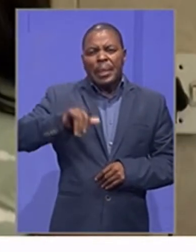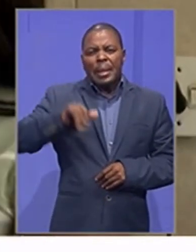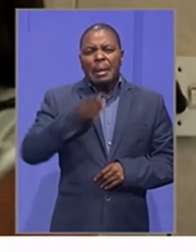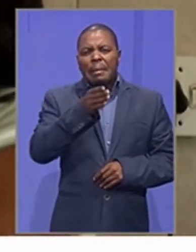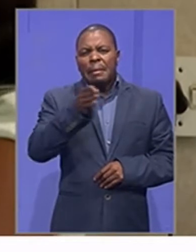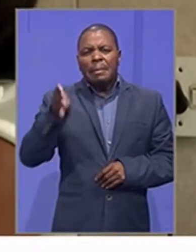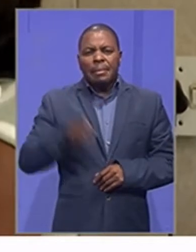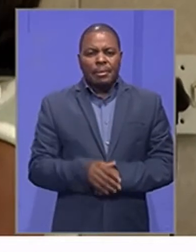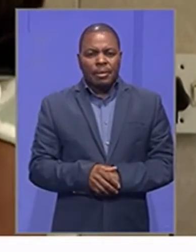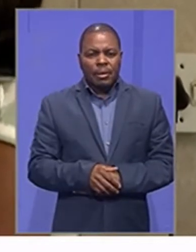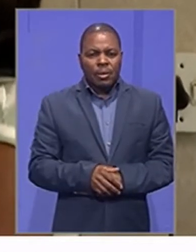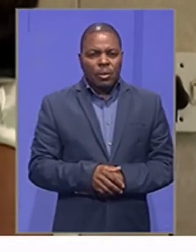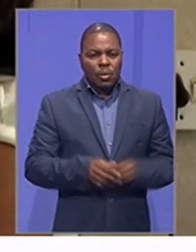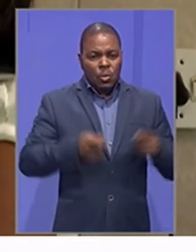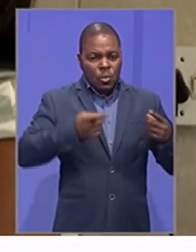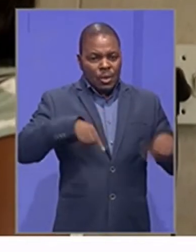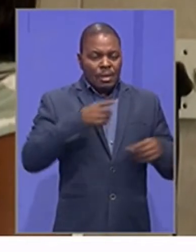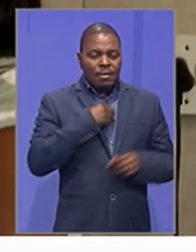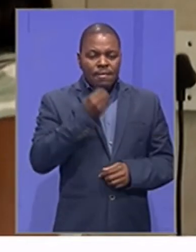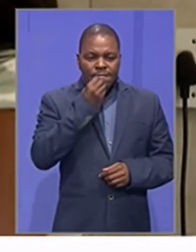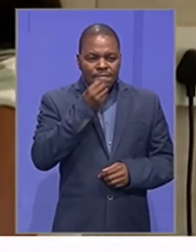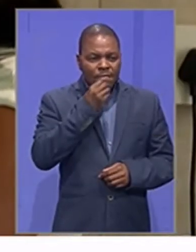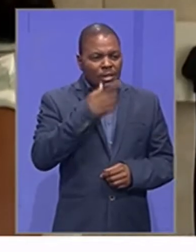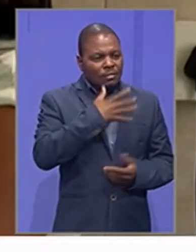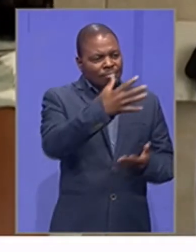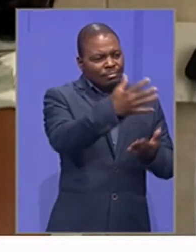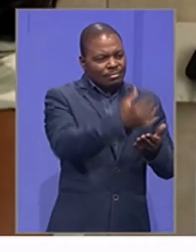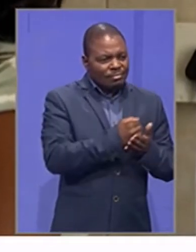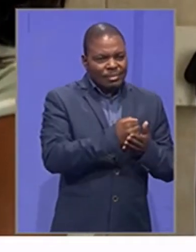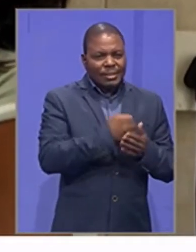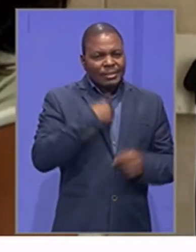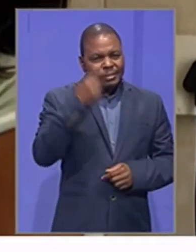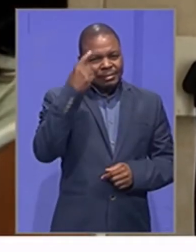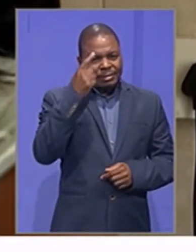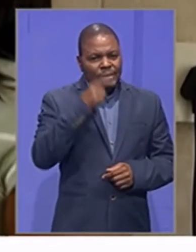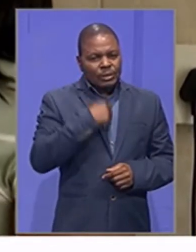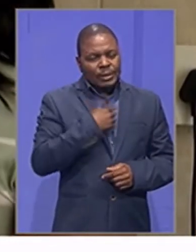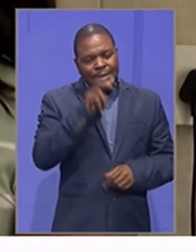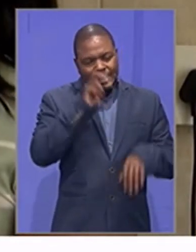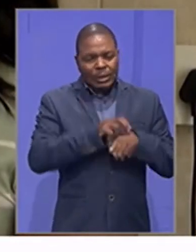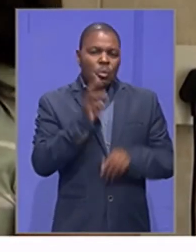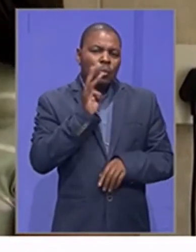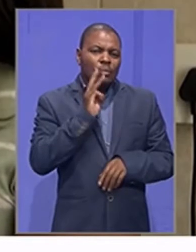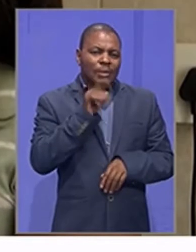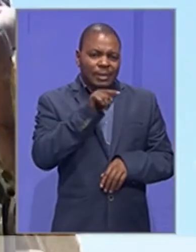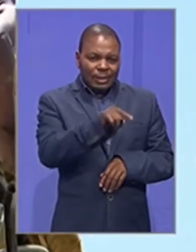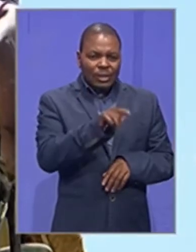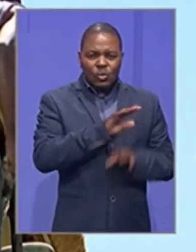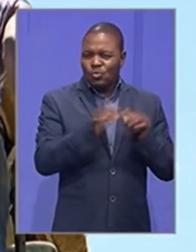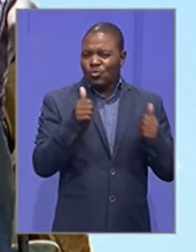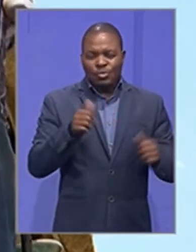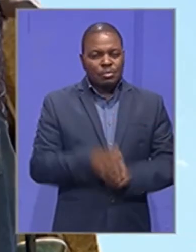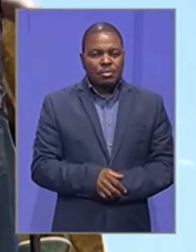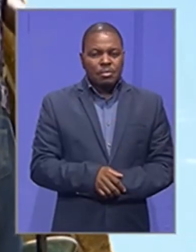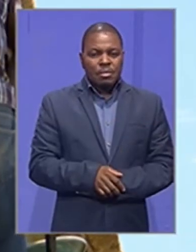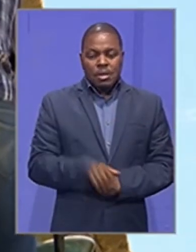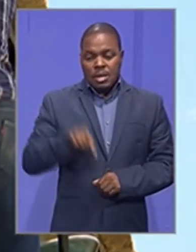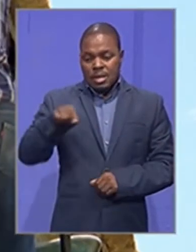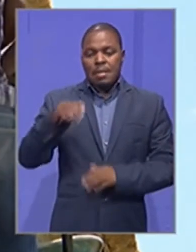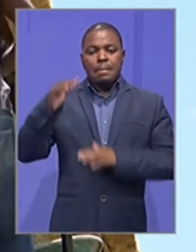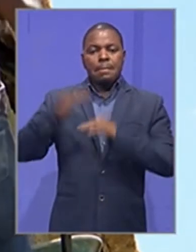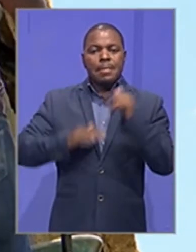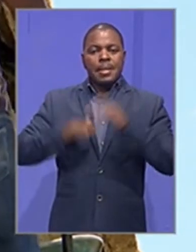we had to remove food that we store here to keep fresh, just for us to consume our manzi, and it's not good for a business. Mo kgwebong eno ya ka